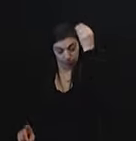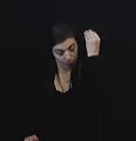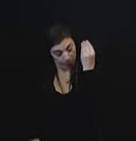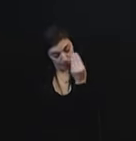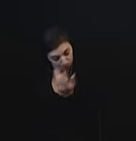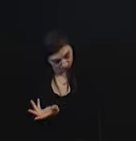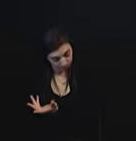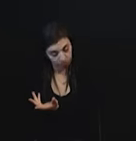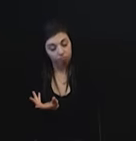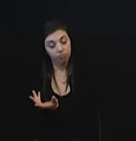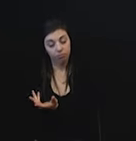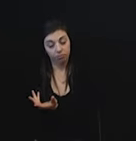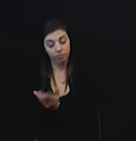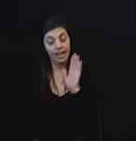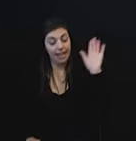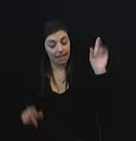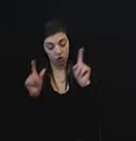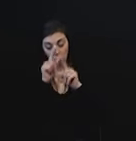But this is the word.